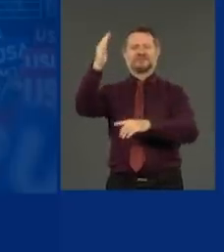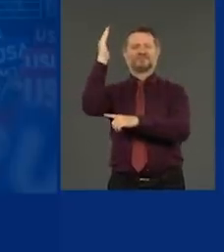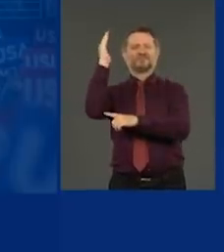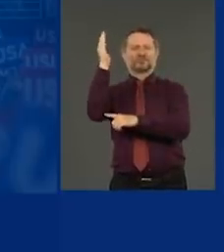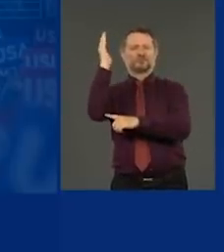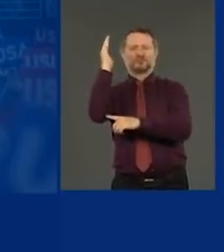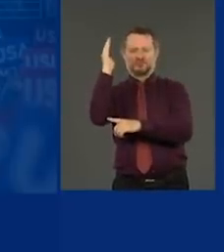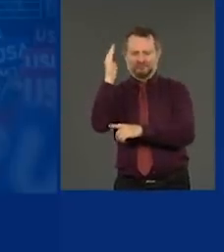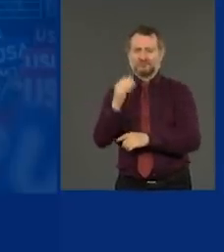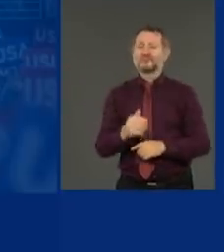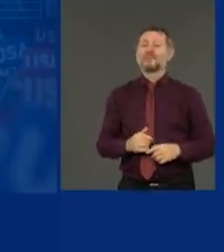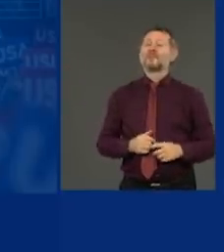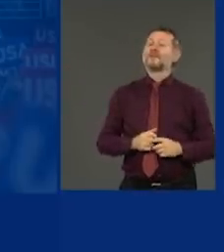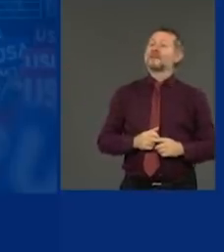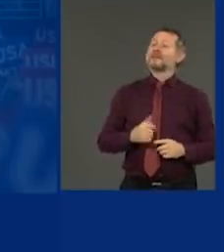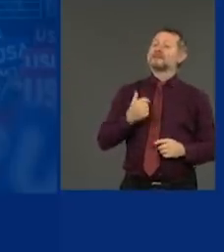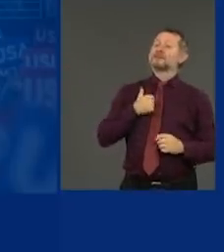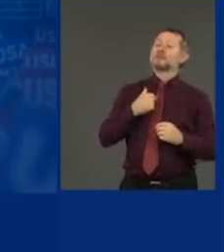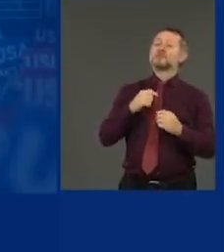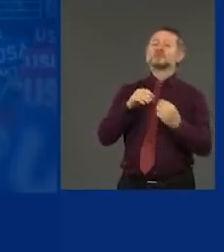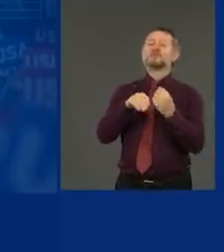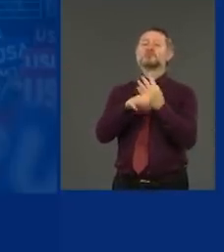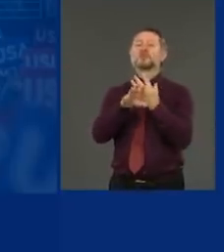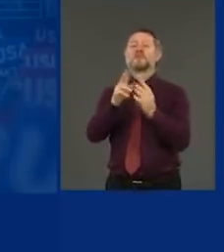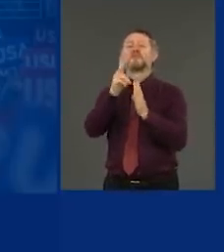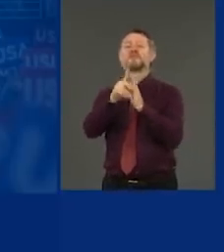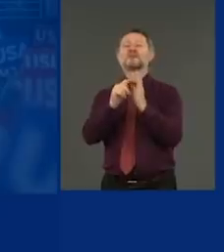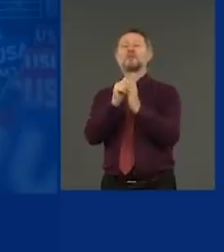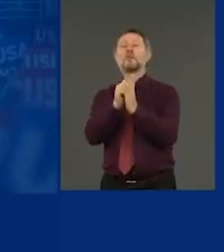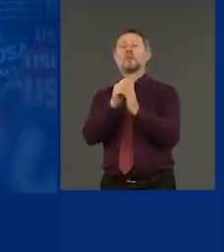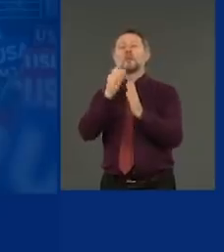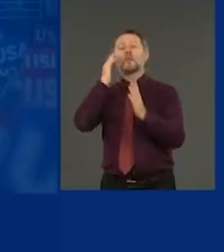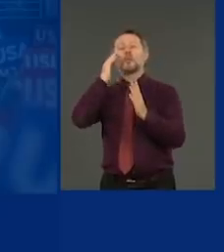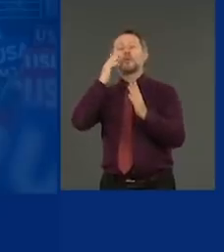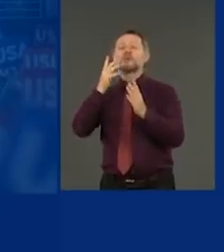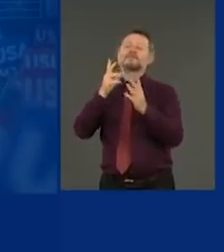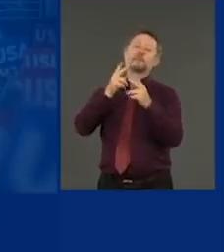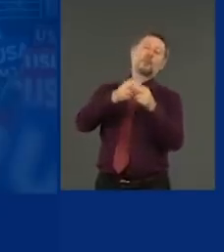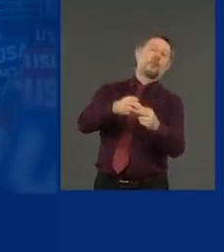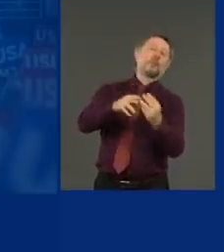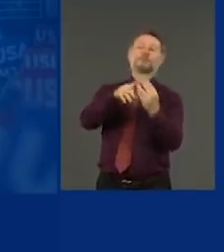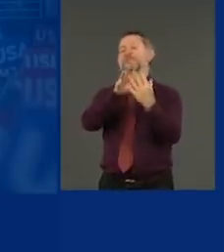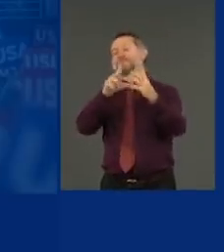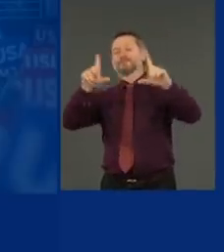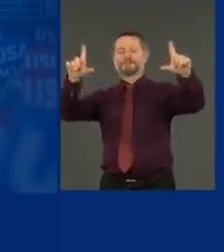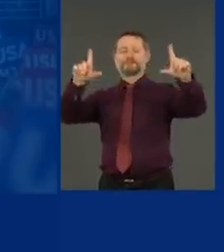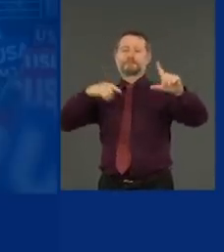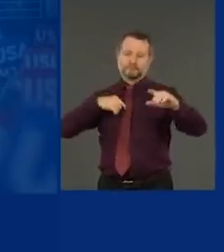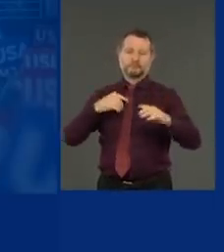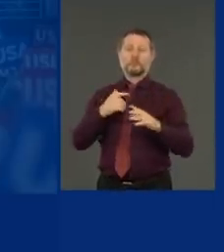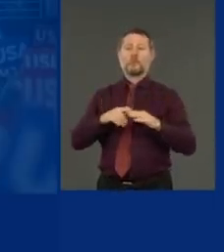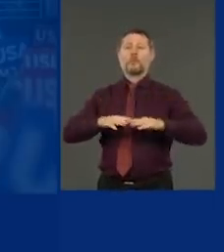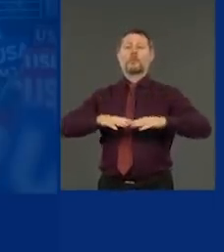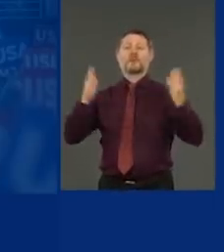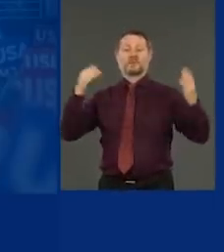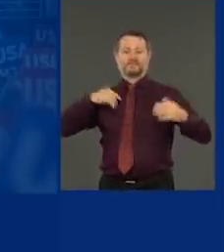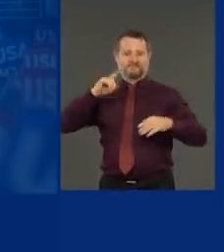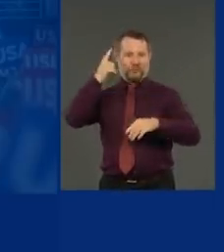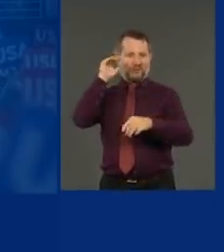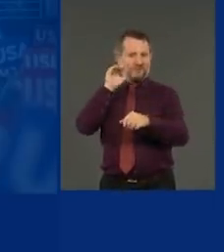a remote convention, virtual convention, whatever they want to call it. But it's the opening night,